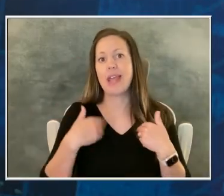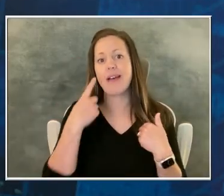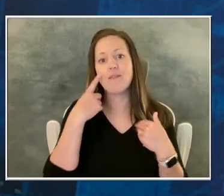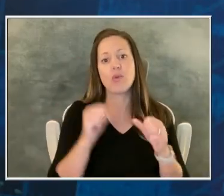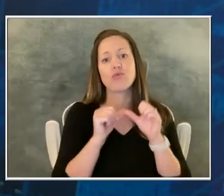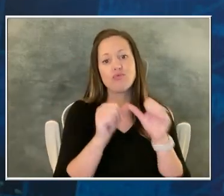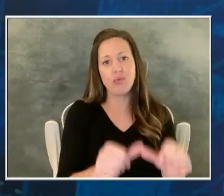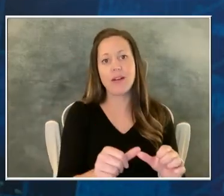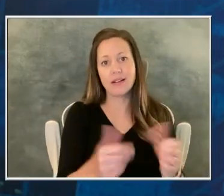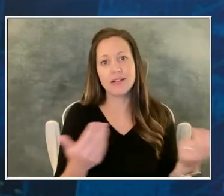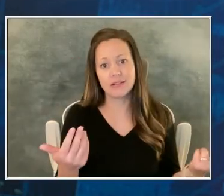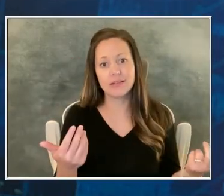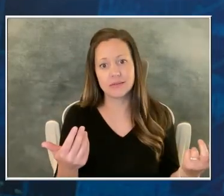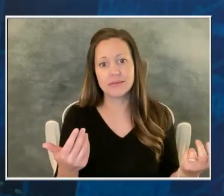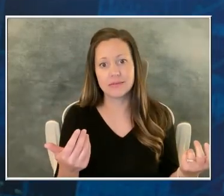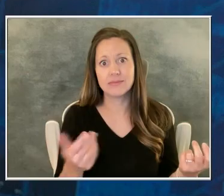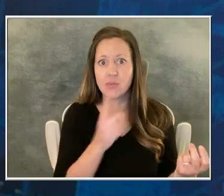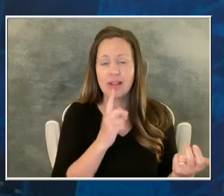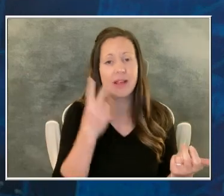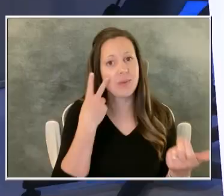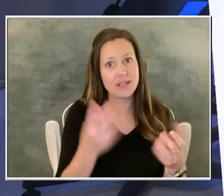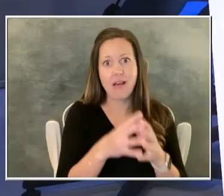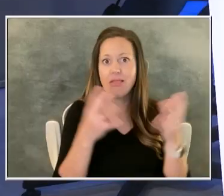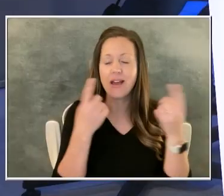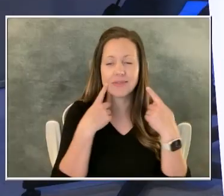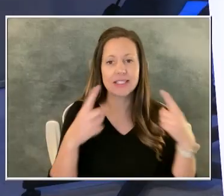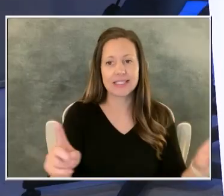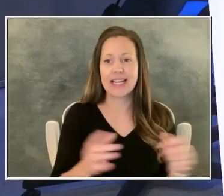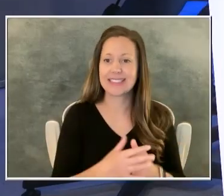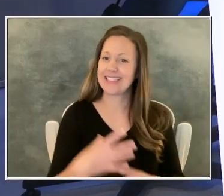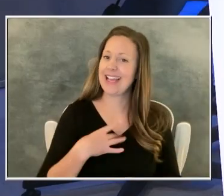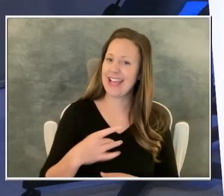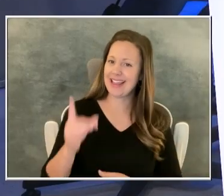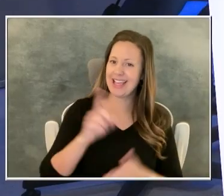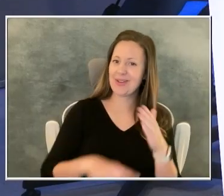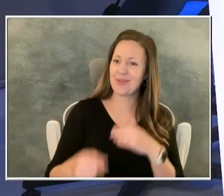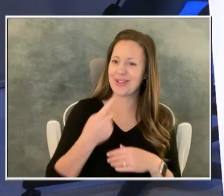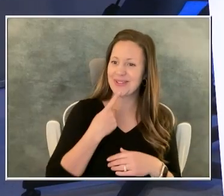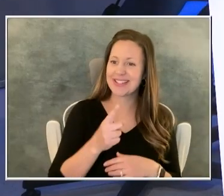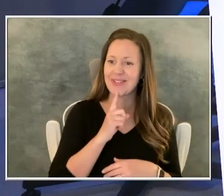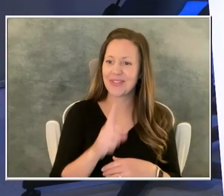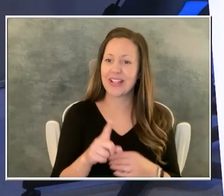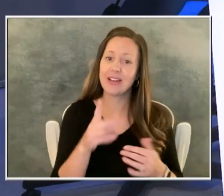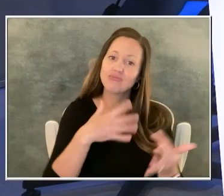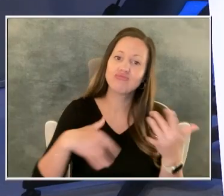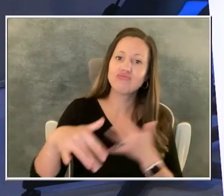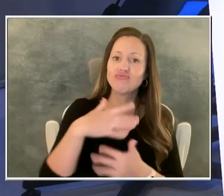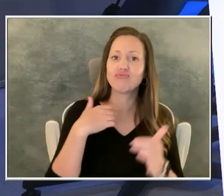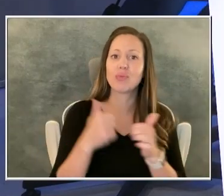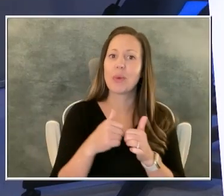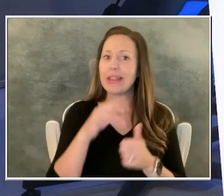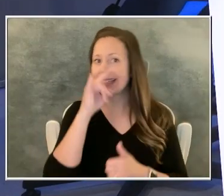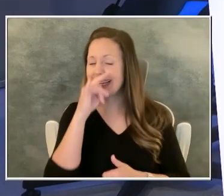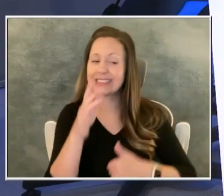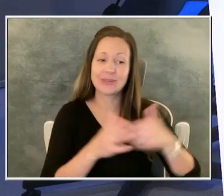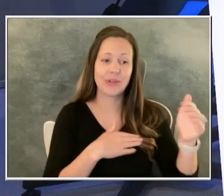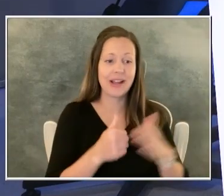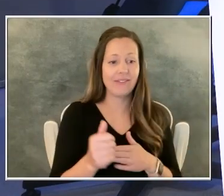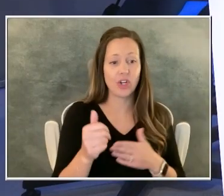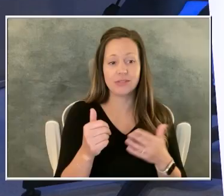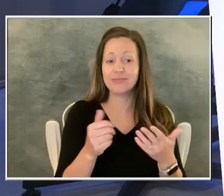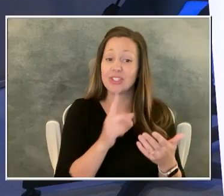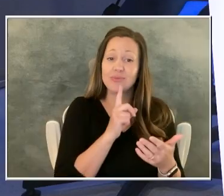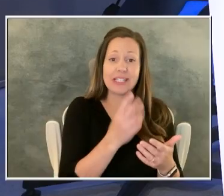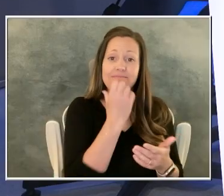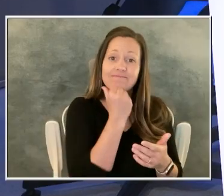that we've seen a lot of success with. And I like what you said, whether it be just getting around with your grandchildren or running a marathon. It's just what it means to each individual